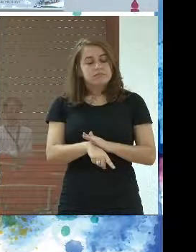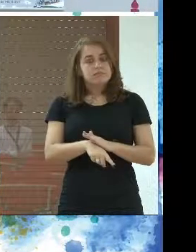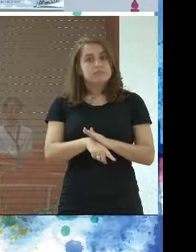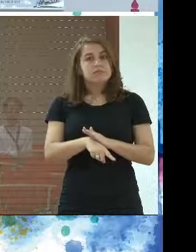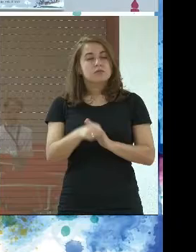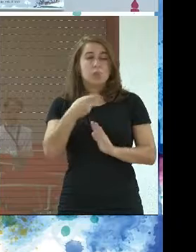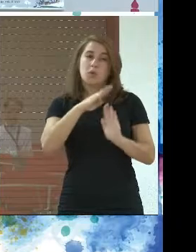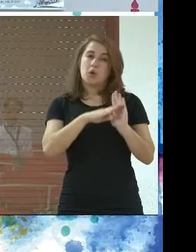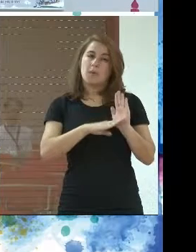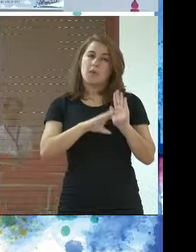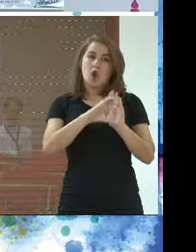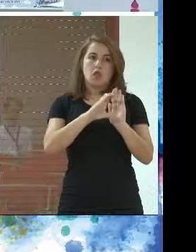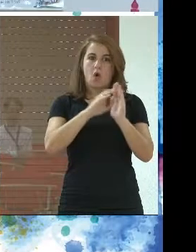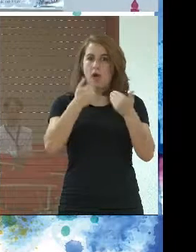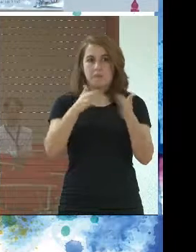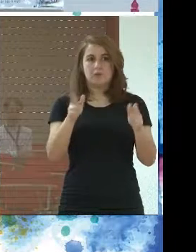printed in 3D.